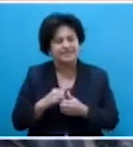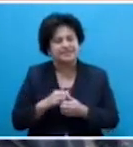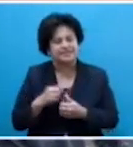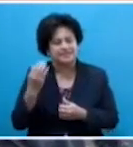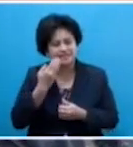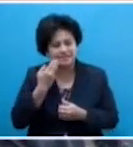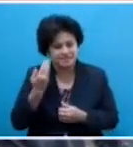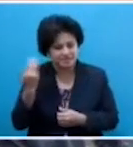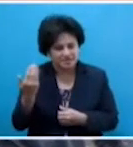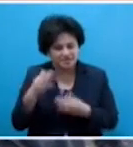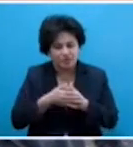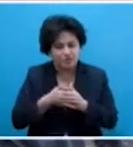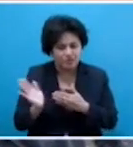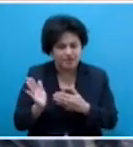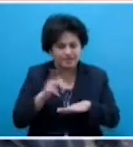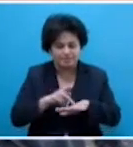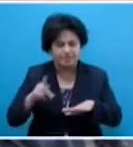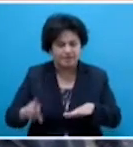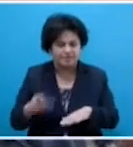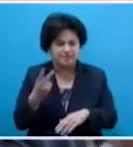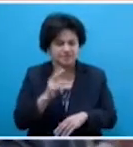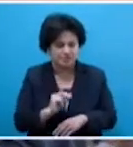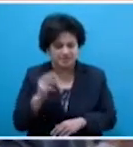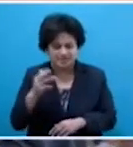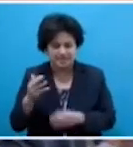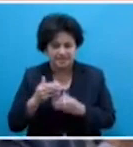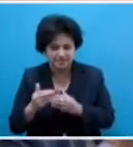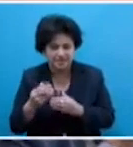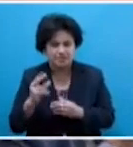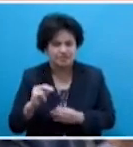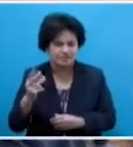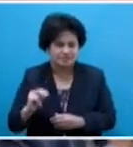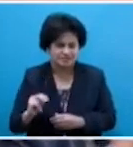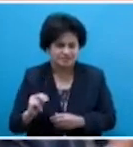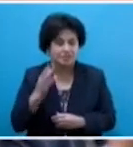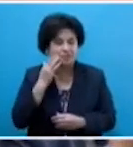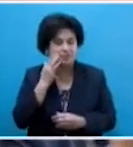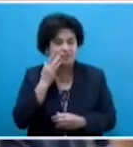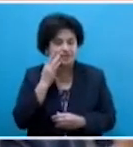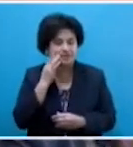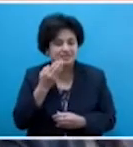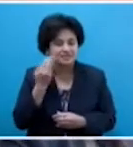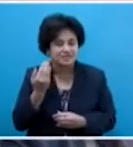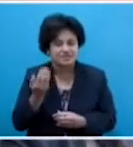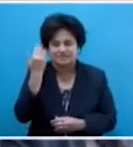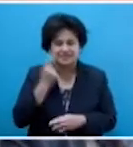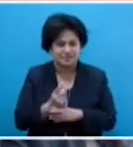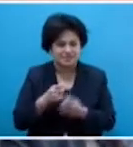of the 2019-2020 session of Parliament on Tuesday, 12th of November